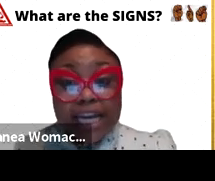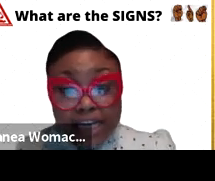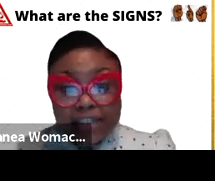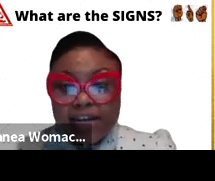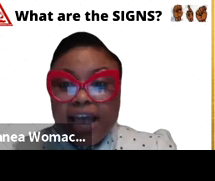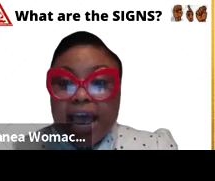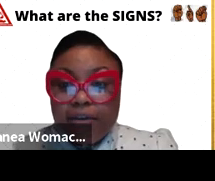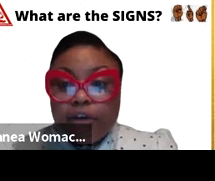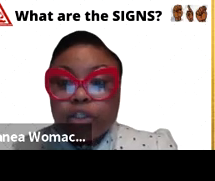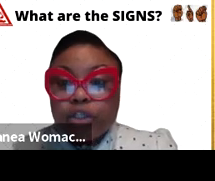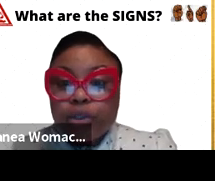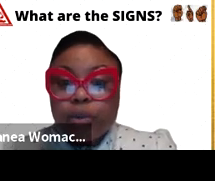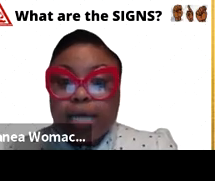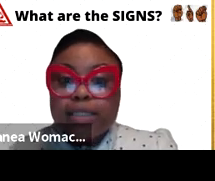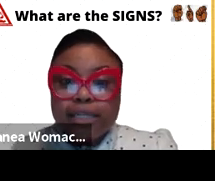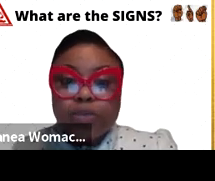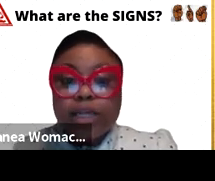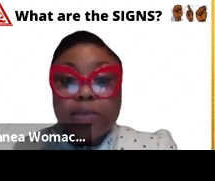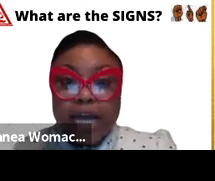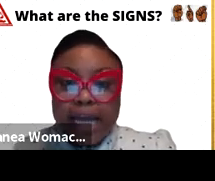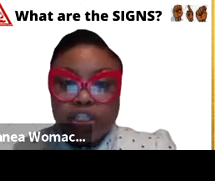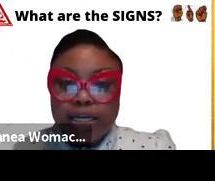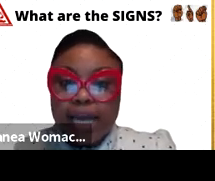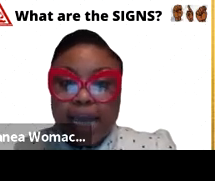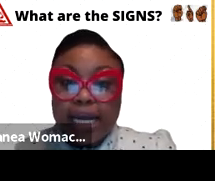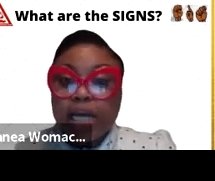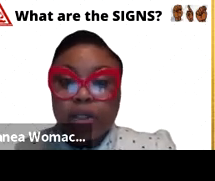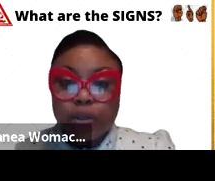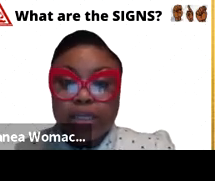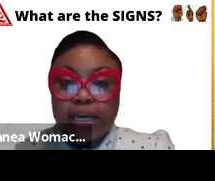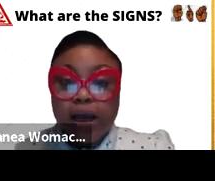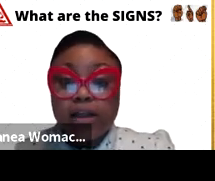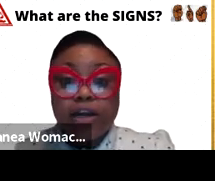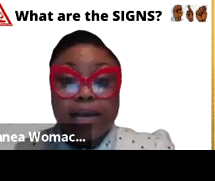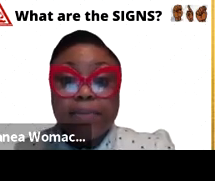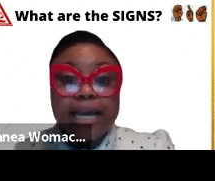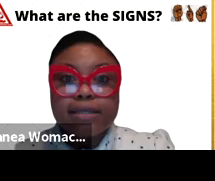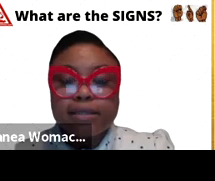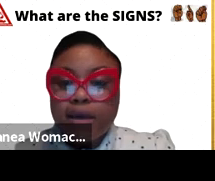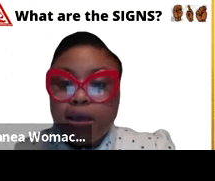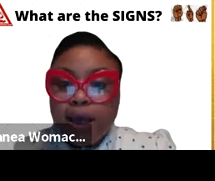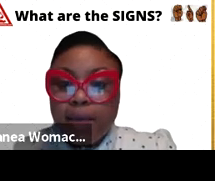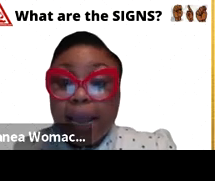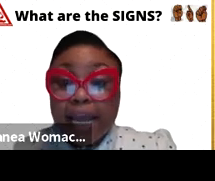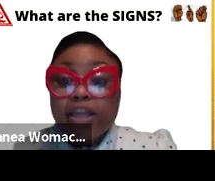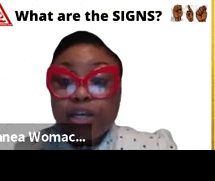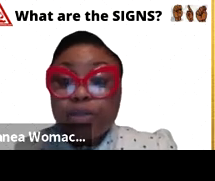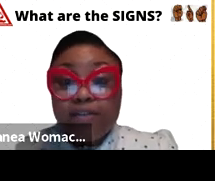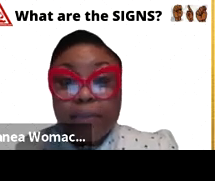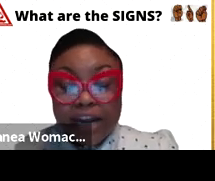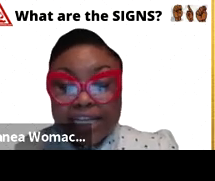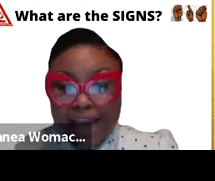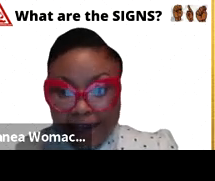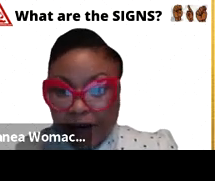of hearing, efforts to assist with communication can include the cochlear implants and the use